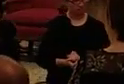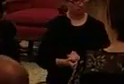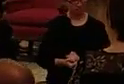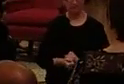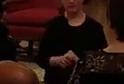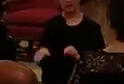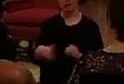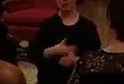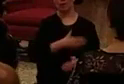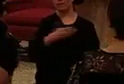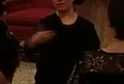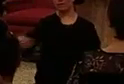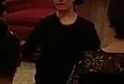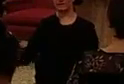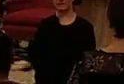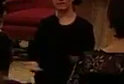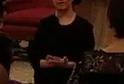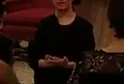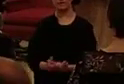Every one of us in this house